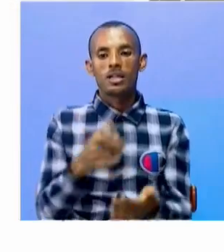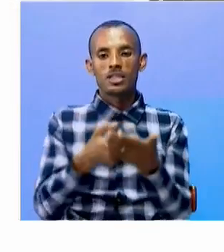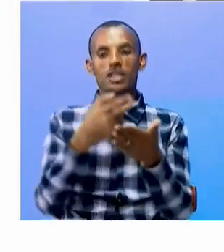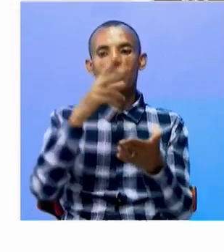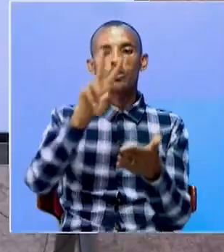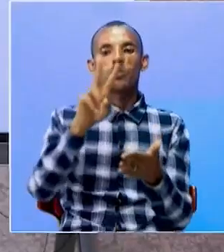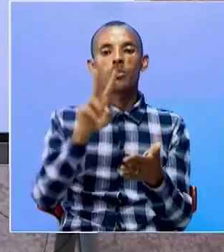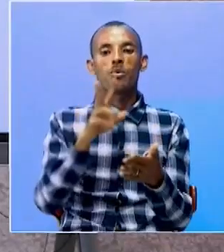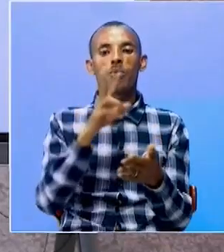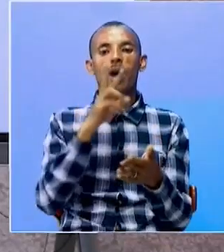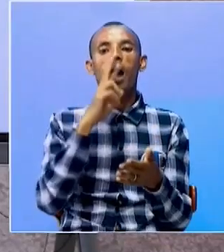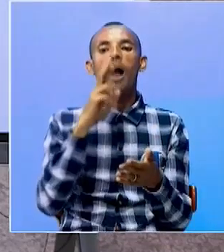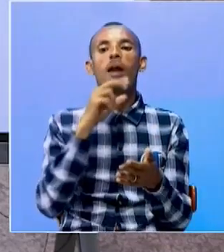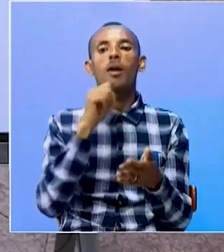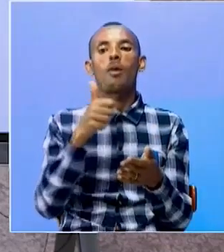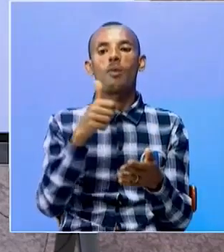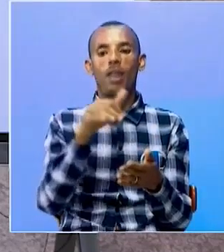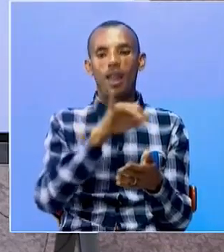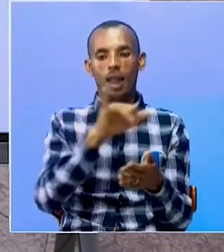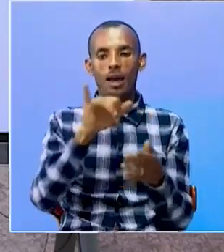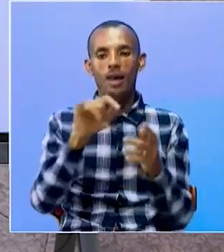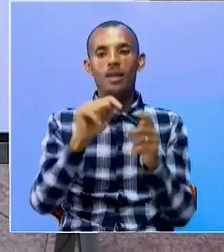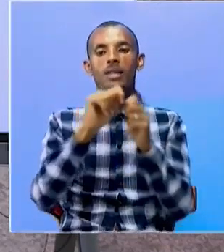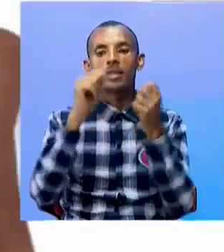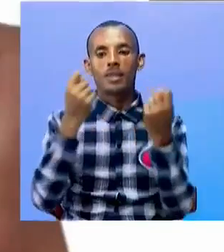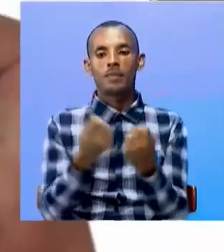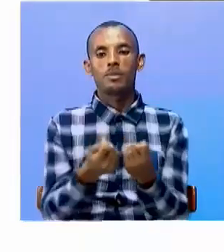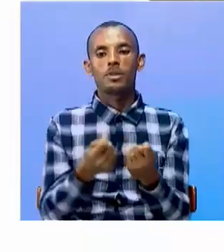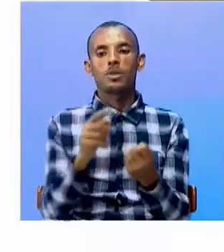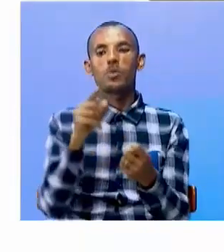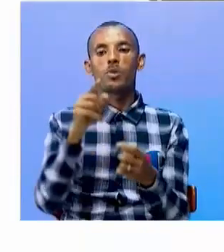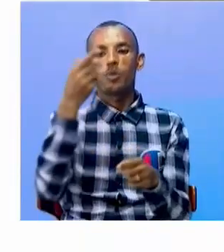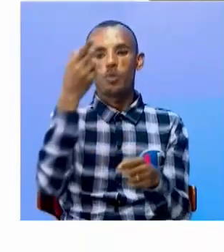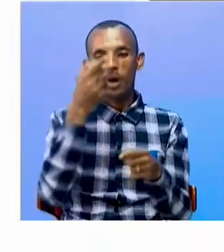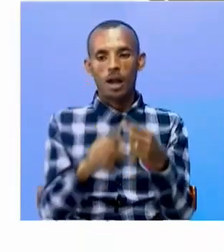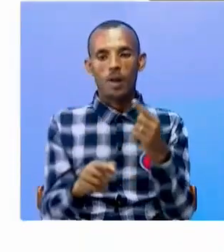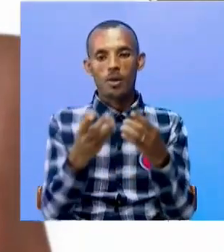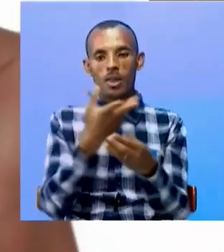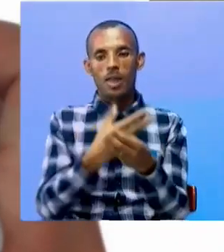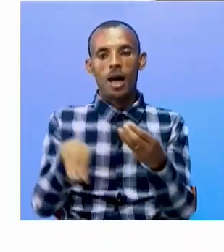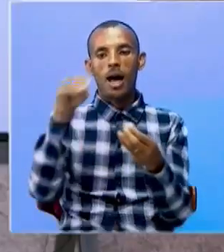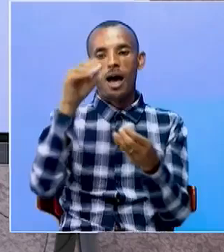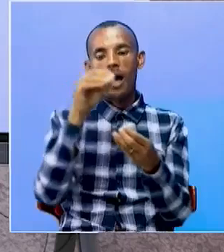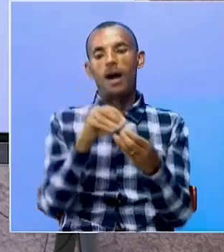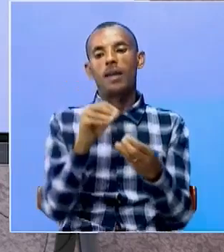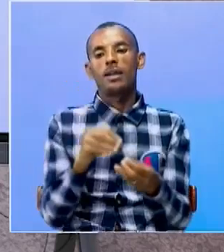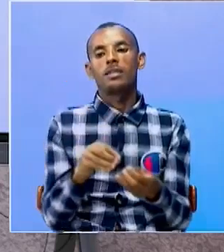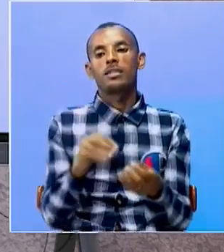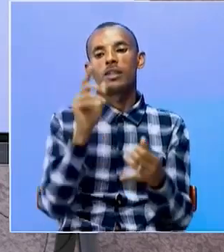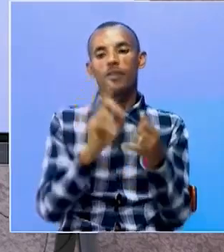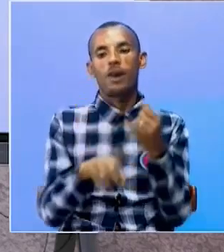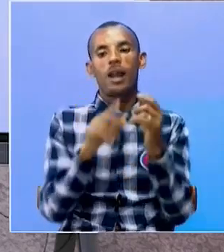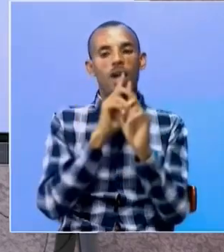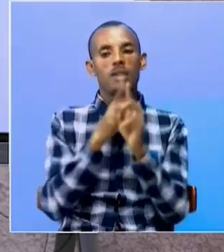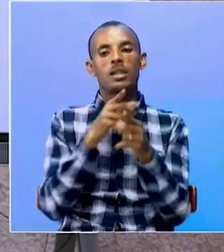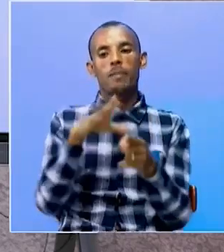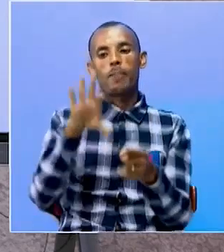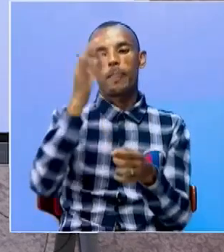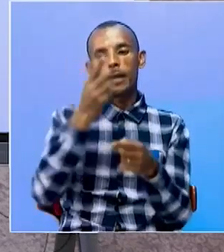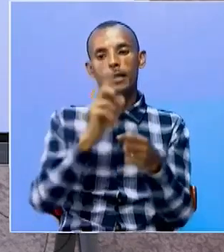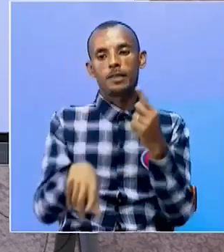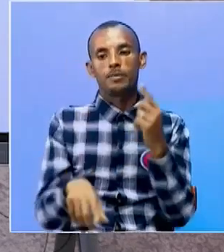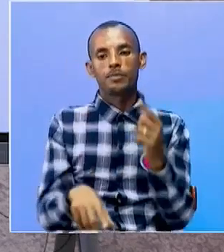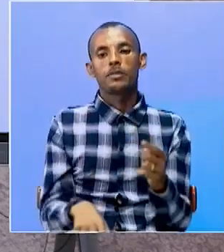are not like term. Therefore, you cannot add. Simply, the final simplified answer will be minus 3x plus